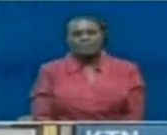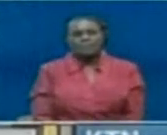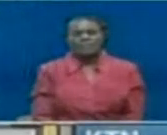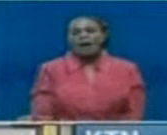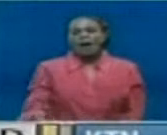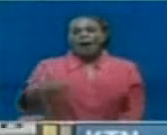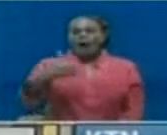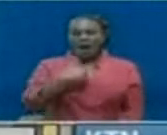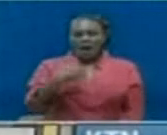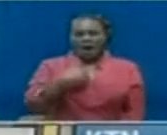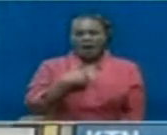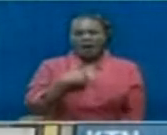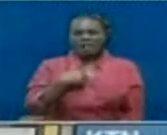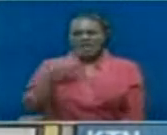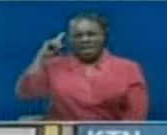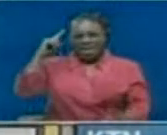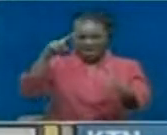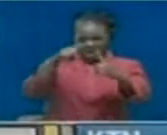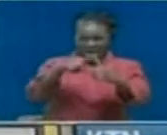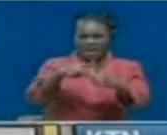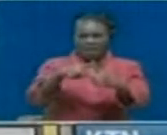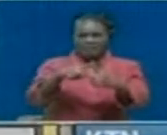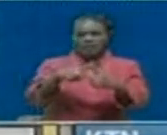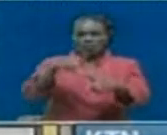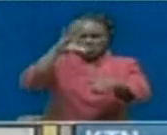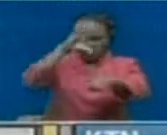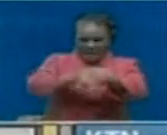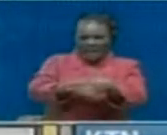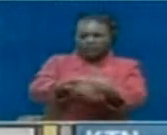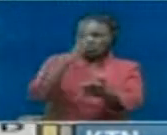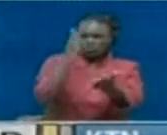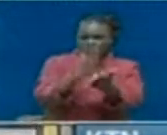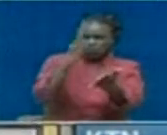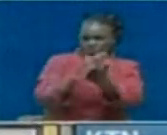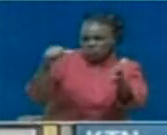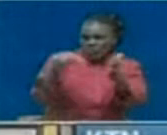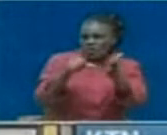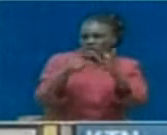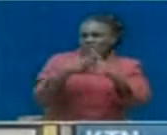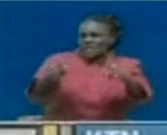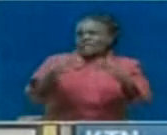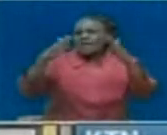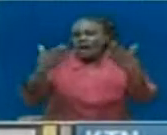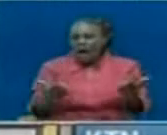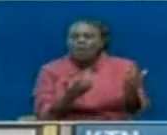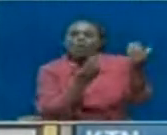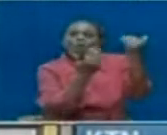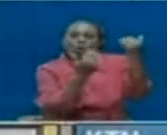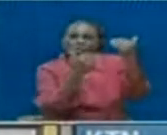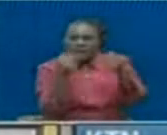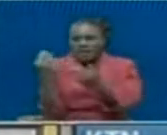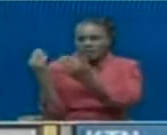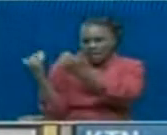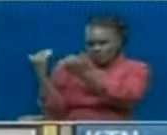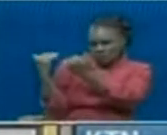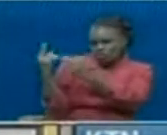There is every intention to get to the bottom of this problem, and we do hope that in the very, very near